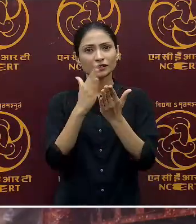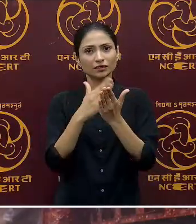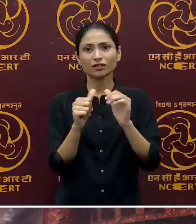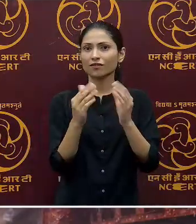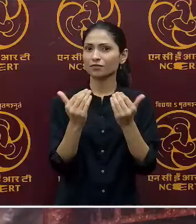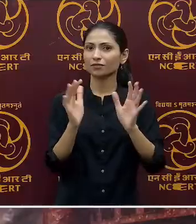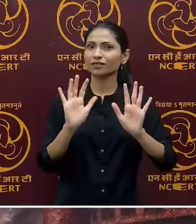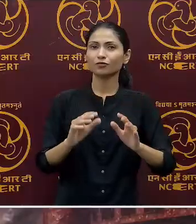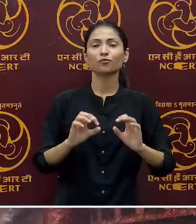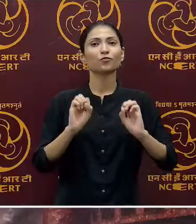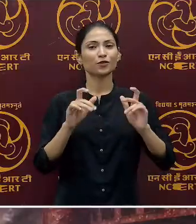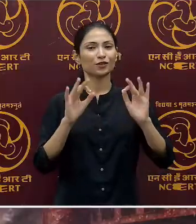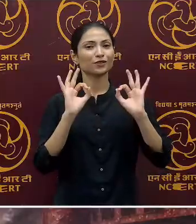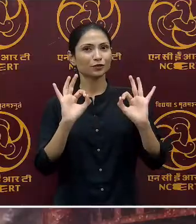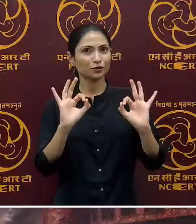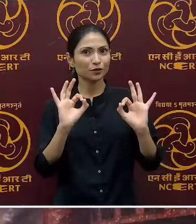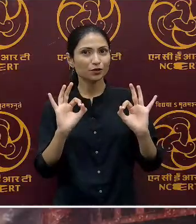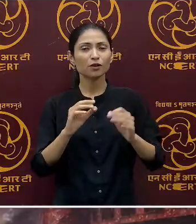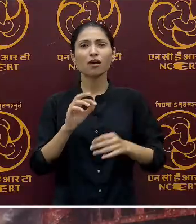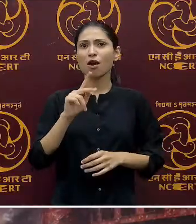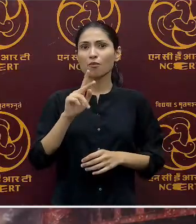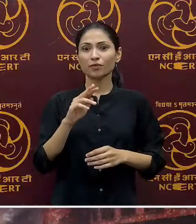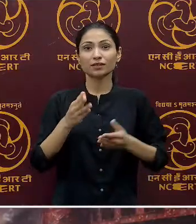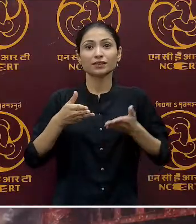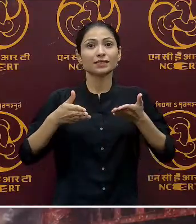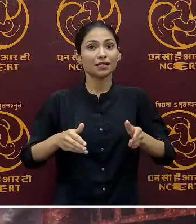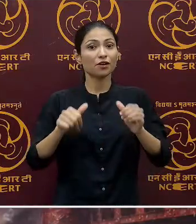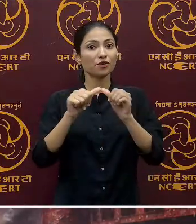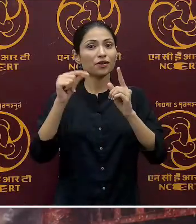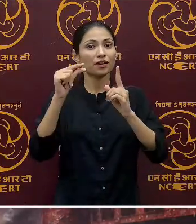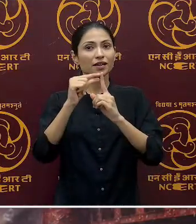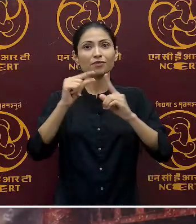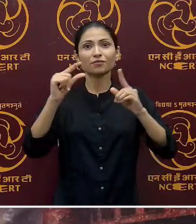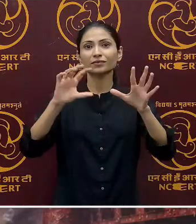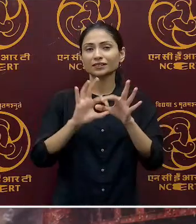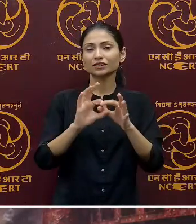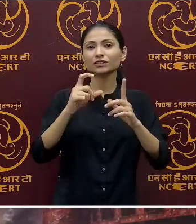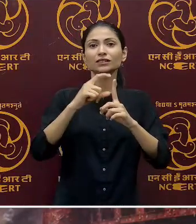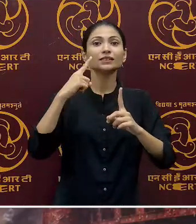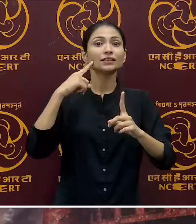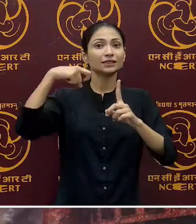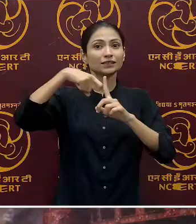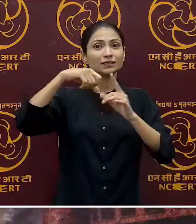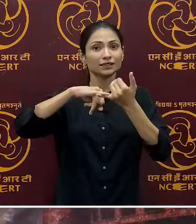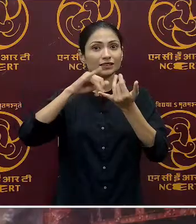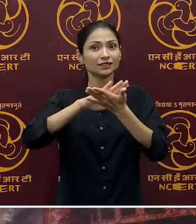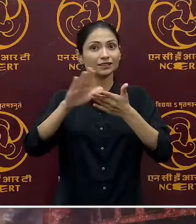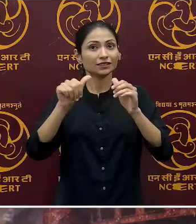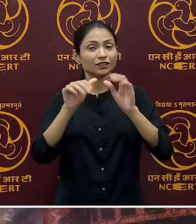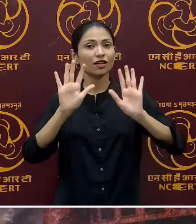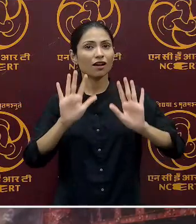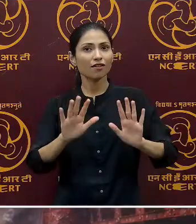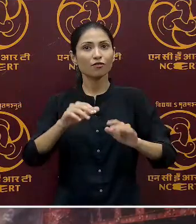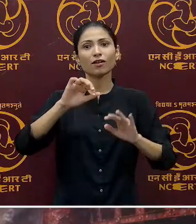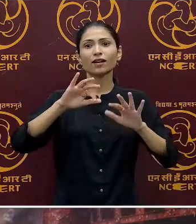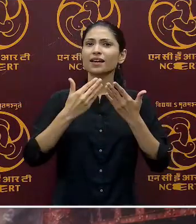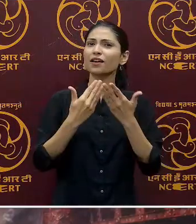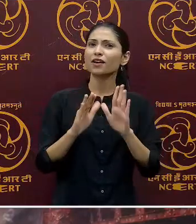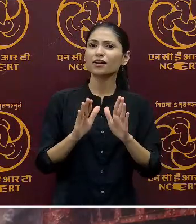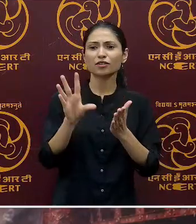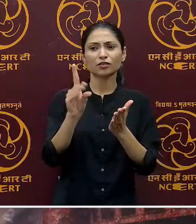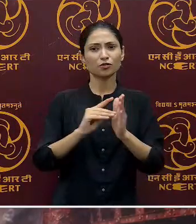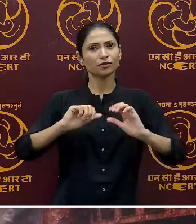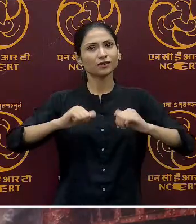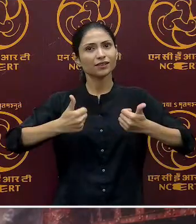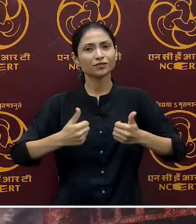have a proper app for Diksha, Yes. and one can download it anytime. Yes. Okay, so would you like